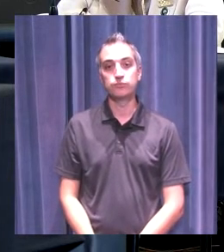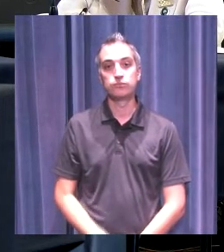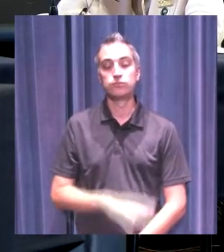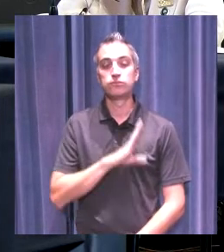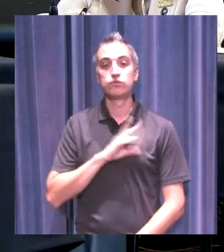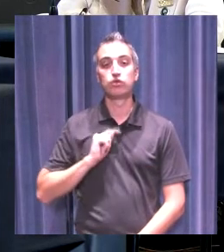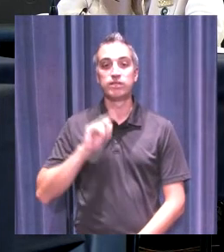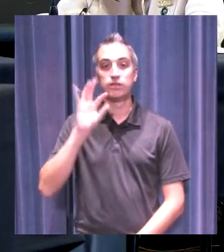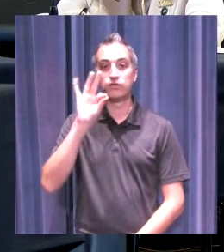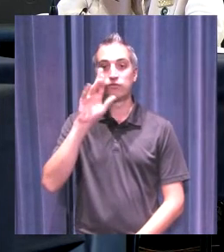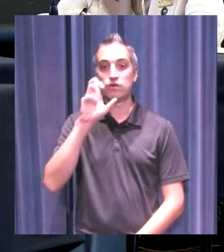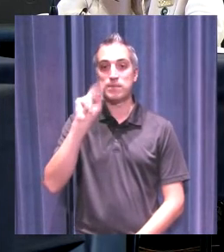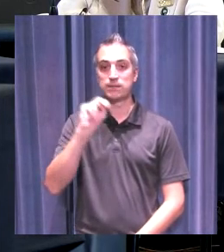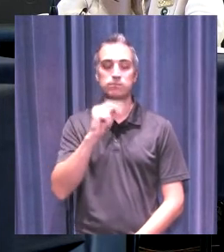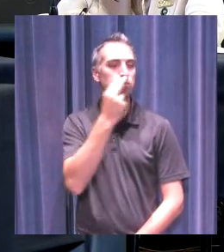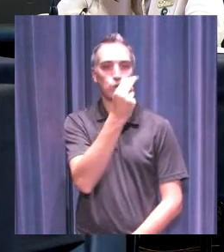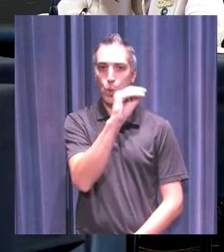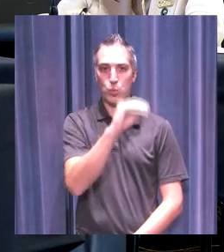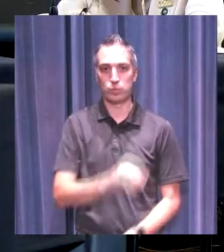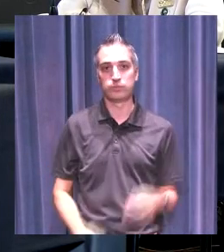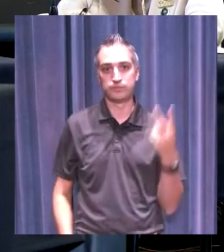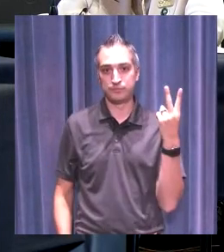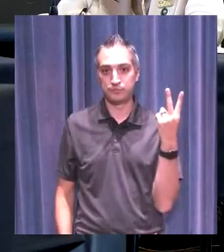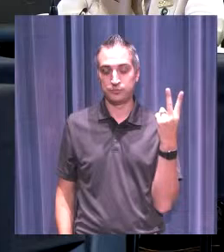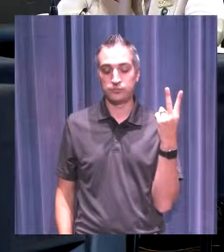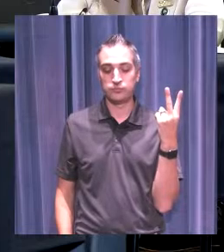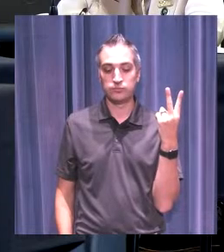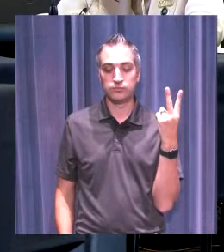Trustee Freeman. No.